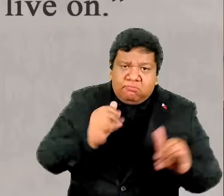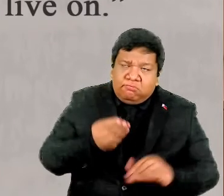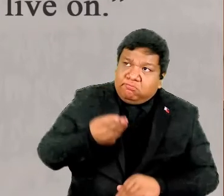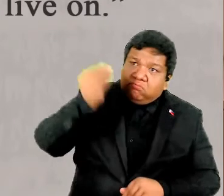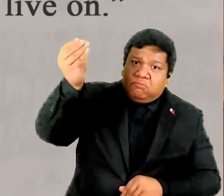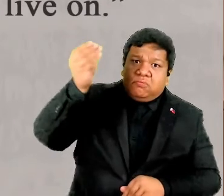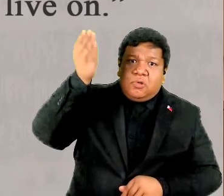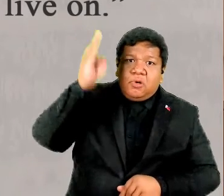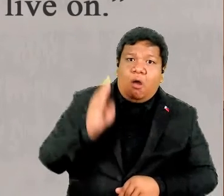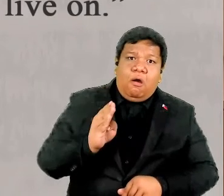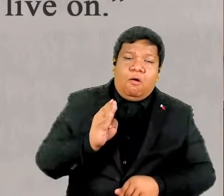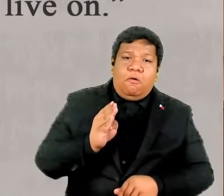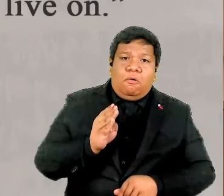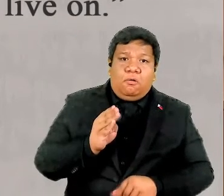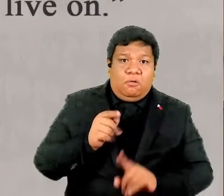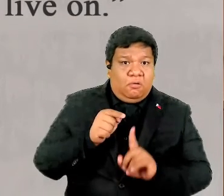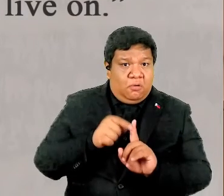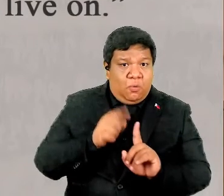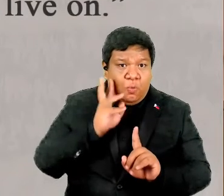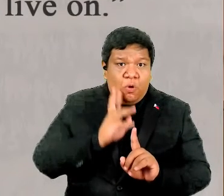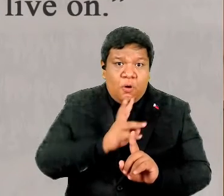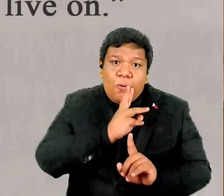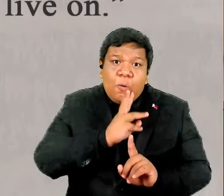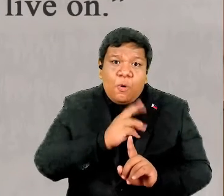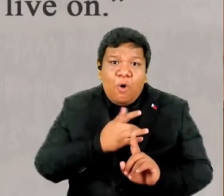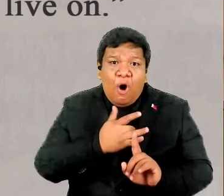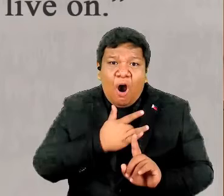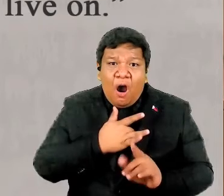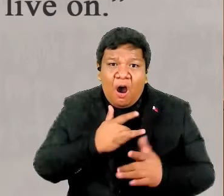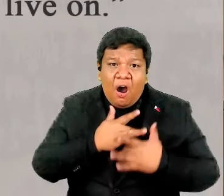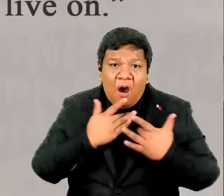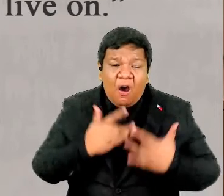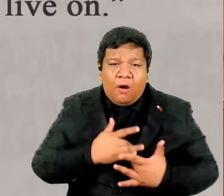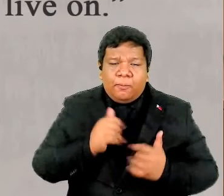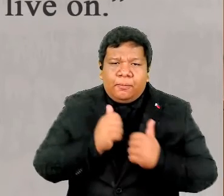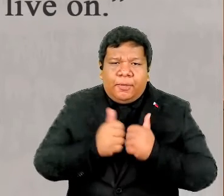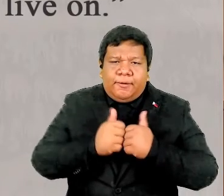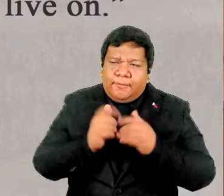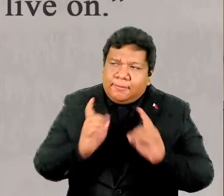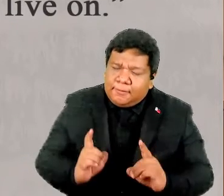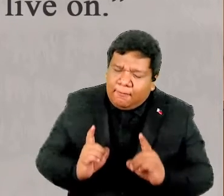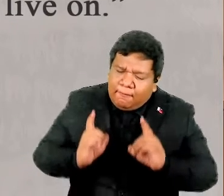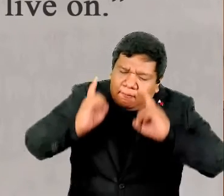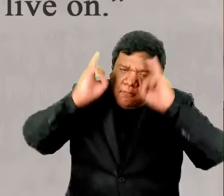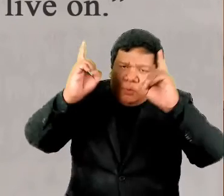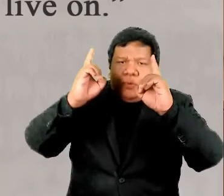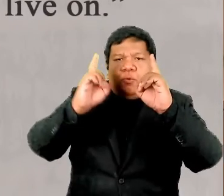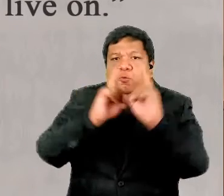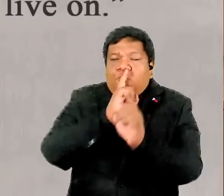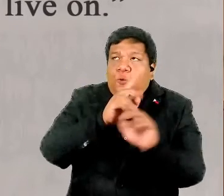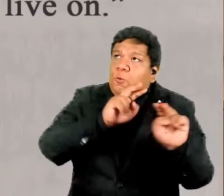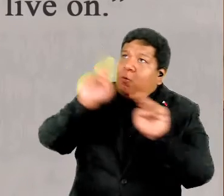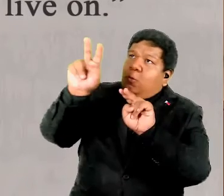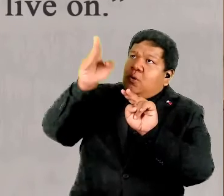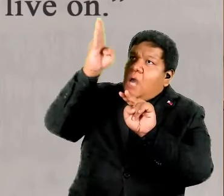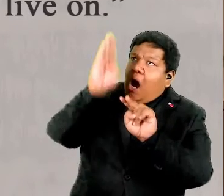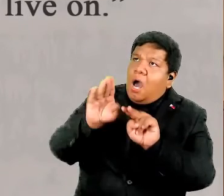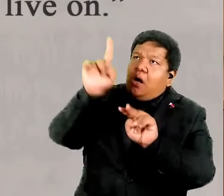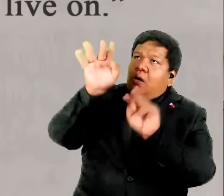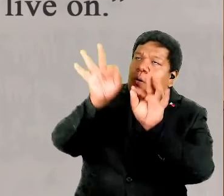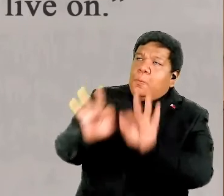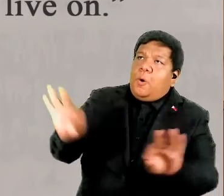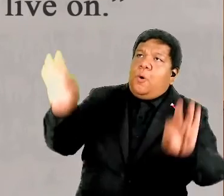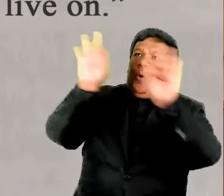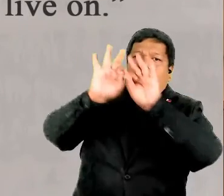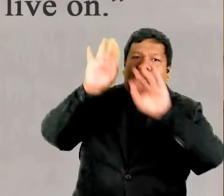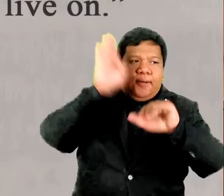God." You know what kind of heart she has? The heart of devotion. The heart that looks up to God as